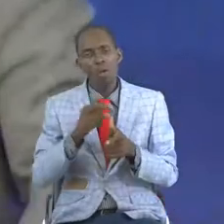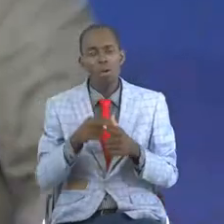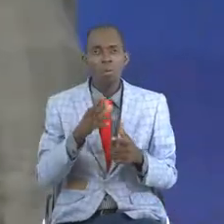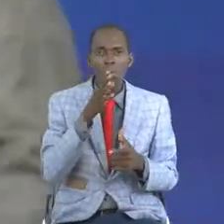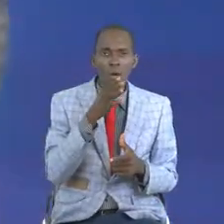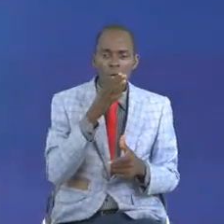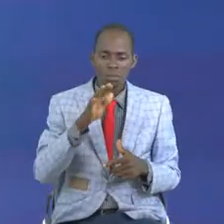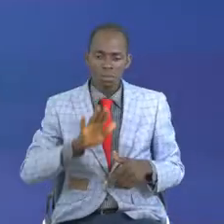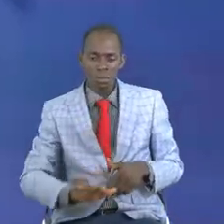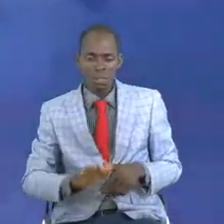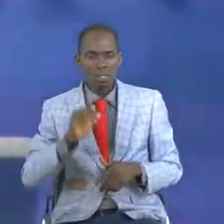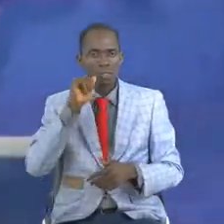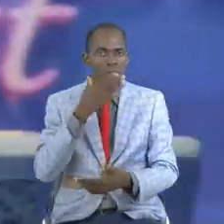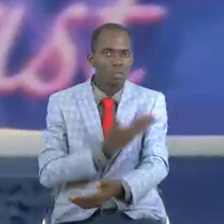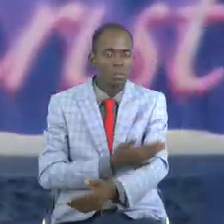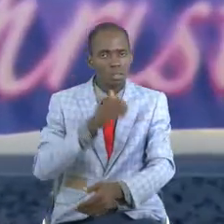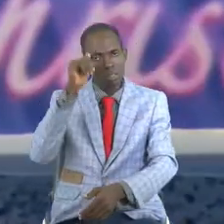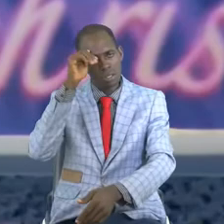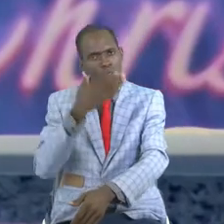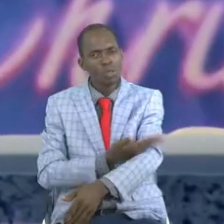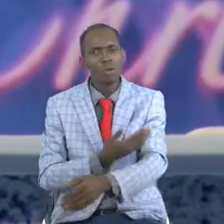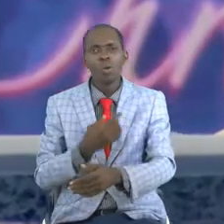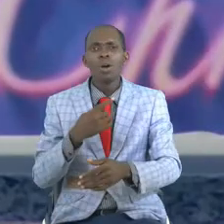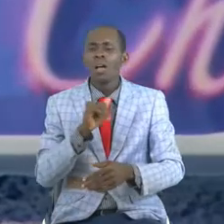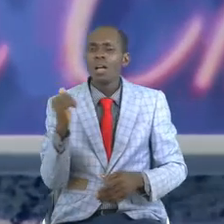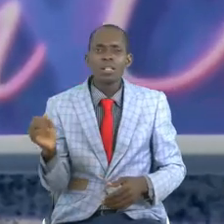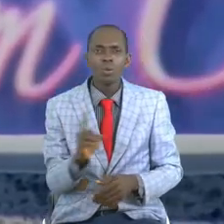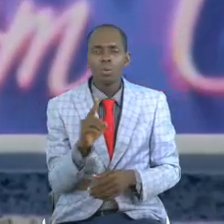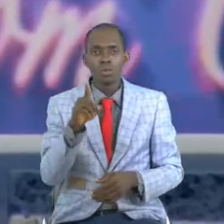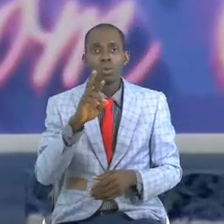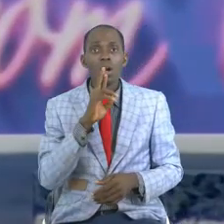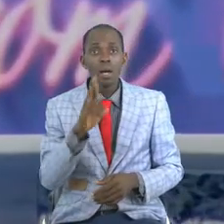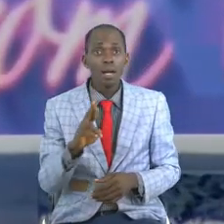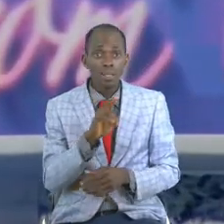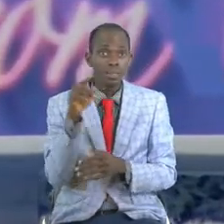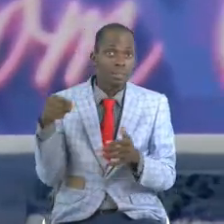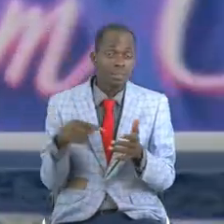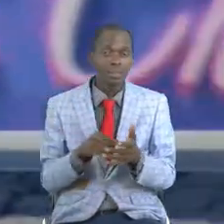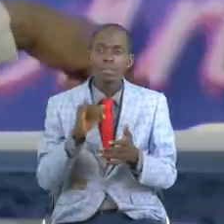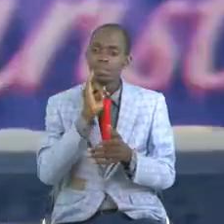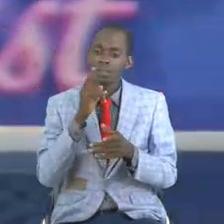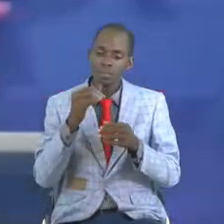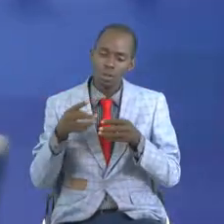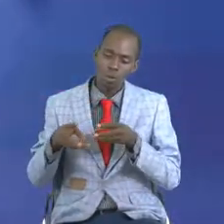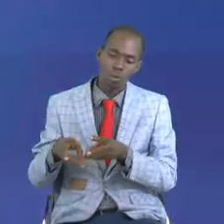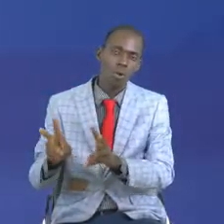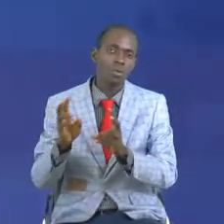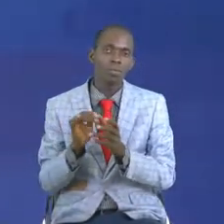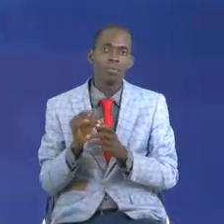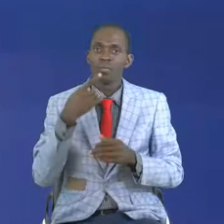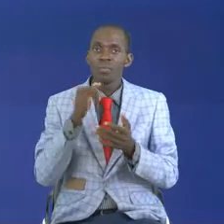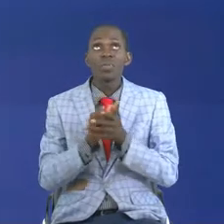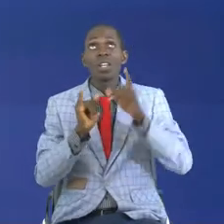daughter, you are a son, anyone you are, this is the way. He said, I am